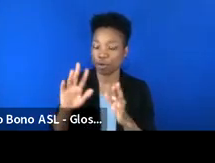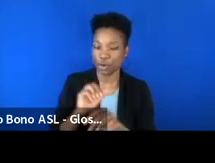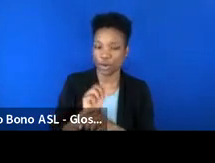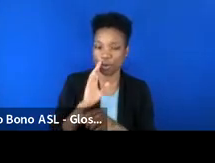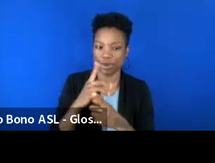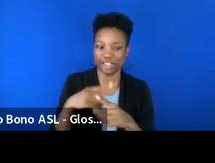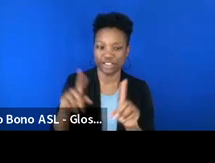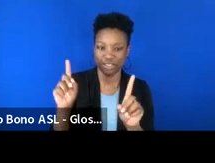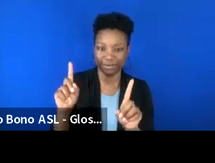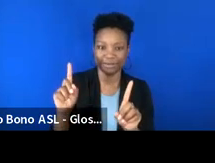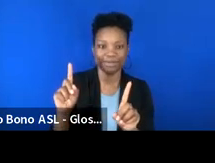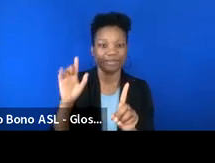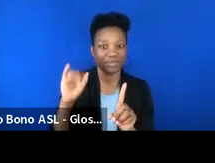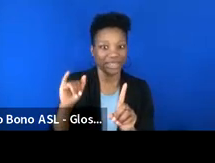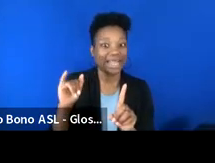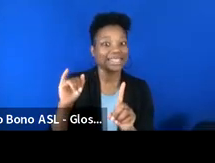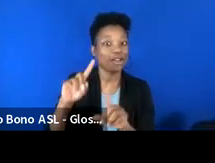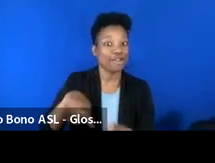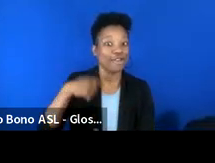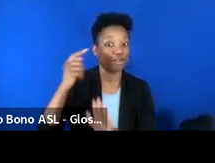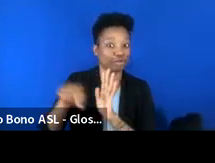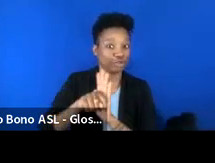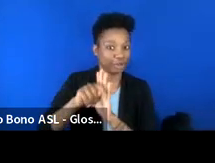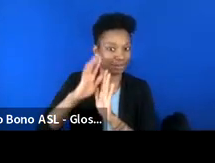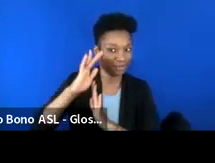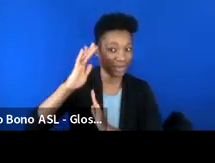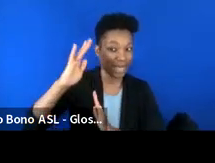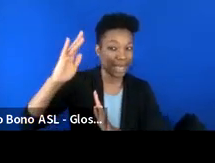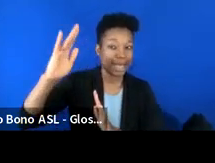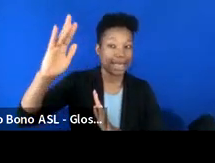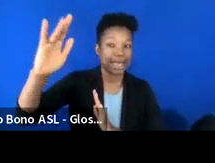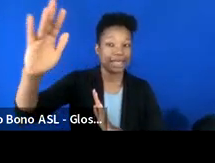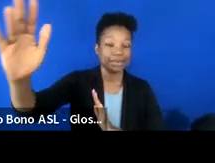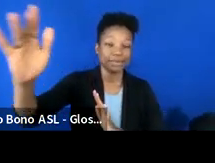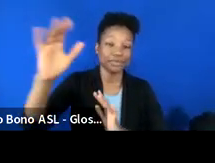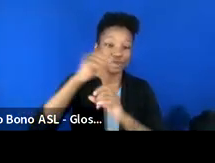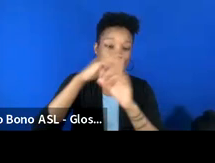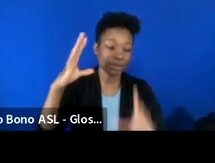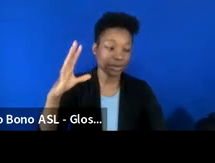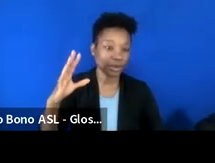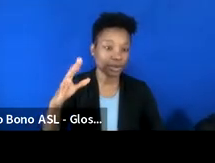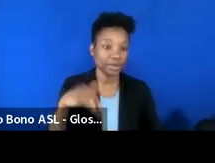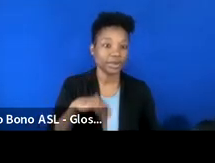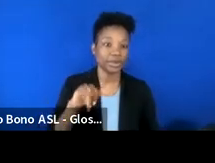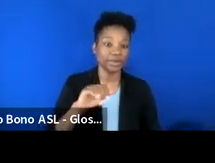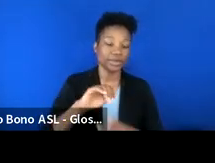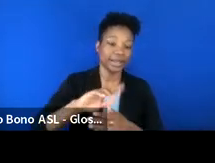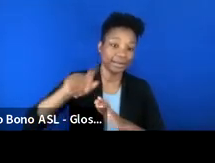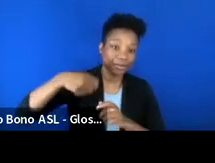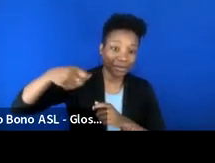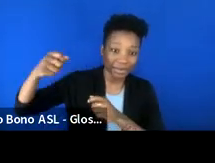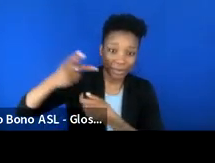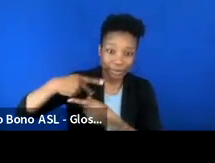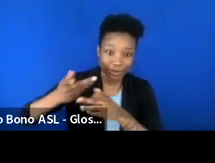achieves? And this is dreaming long-term, when that film gets produced, that play is published, what's that outcome you're dreaming